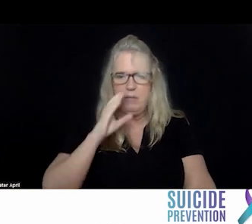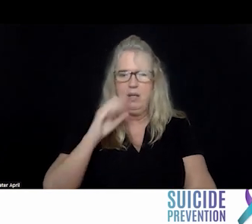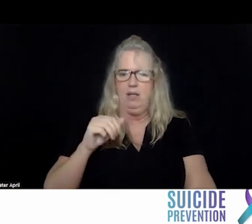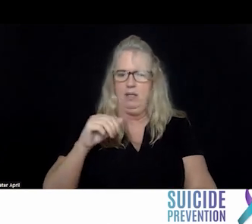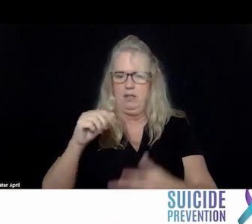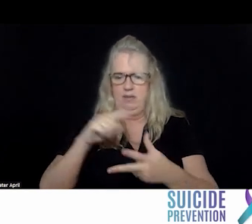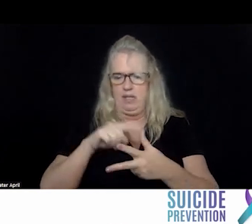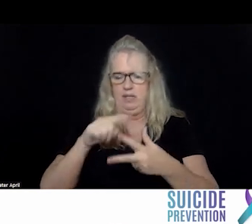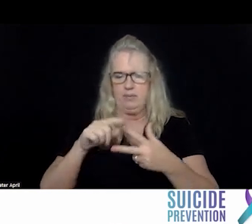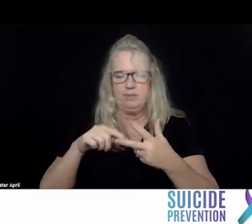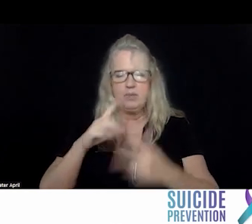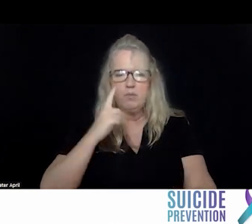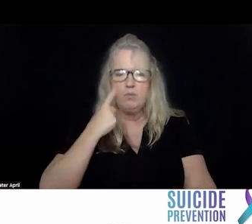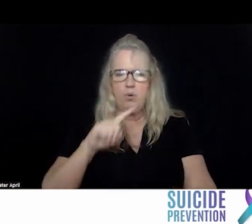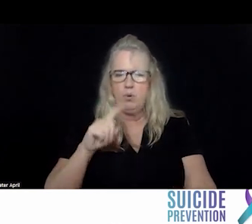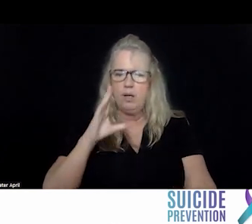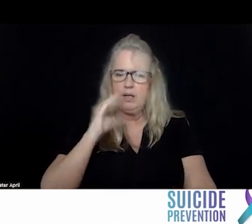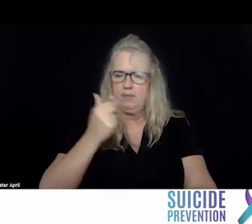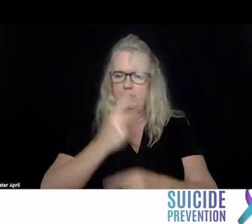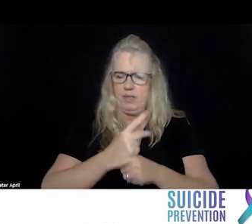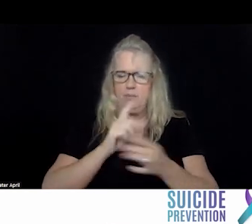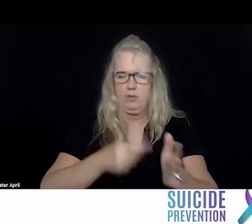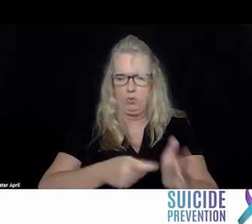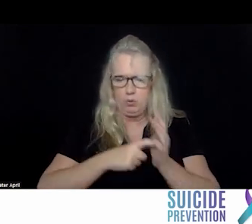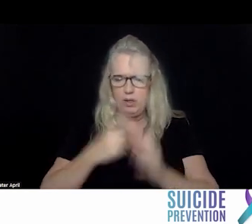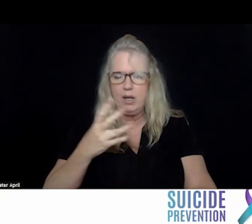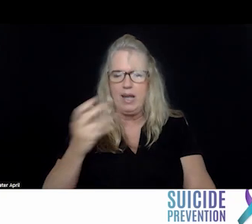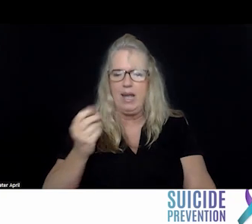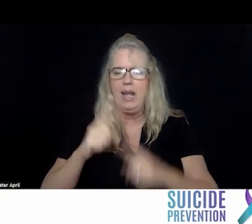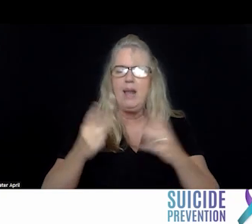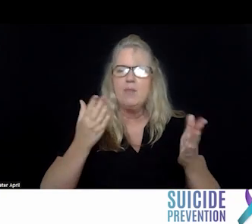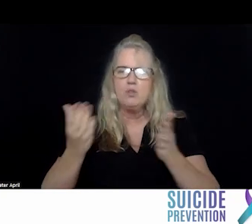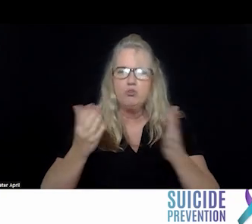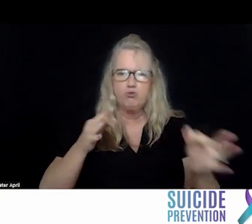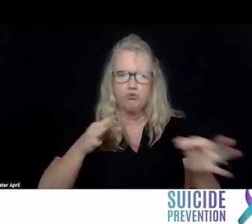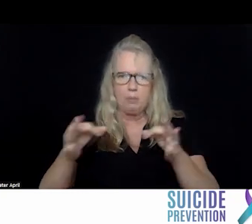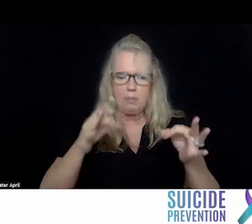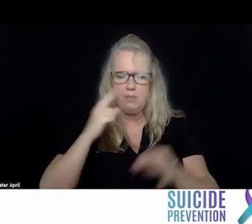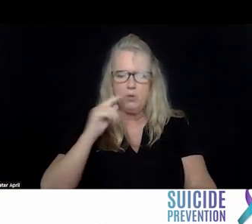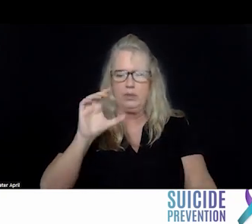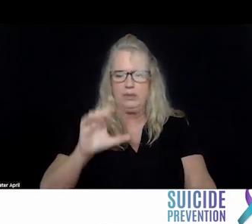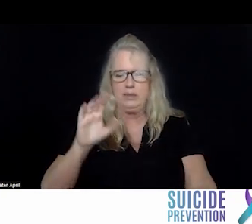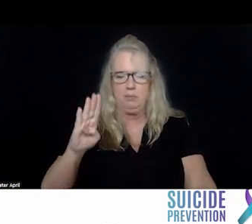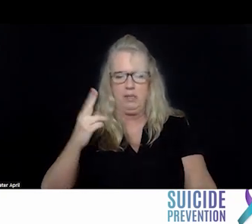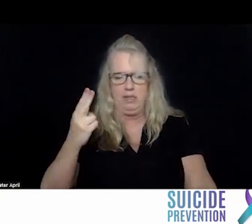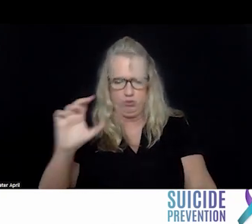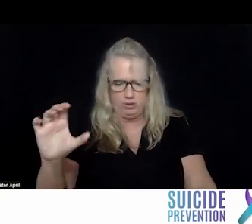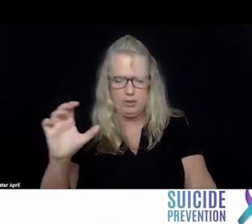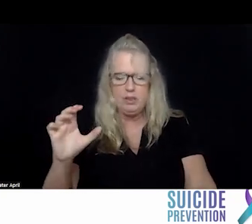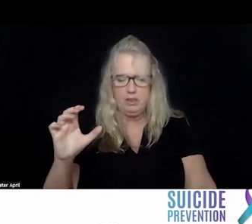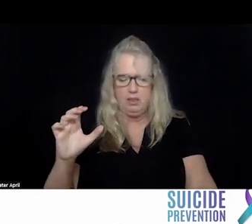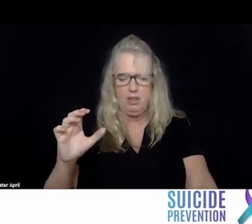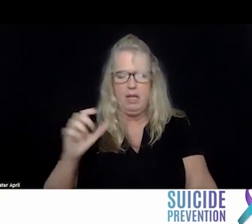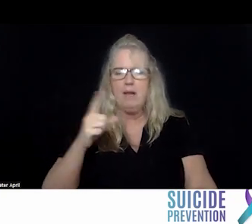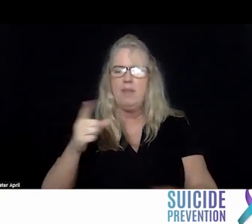of the care coordination requirements. And finally, the service definition for those CCBHC crisis requirements are